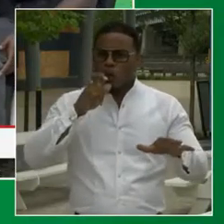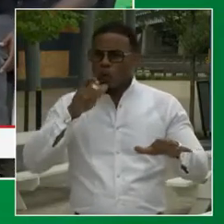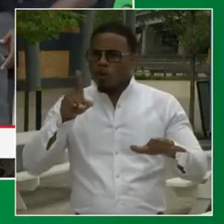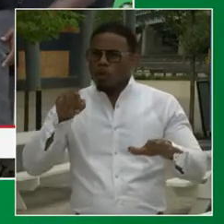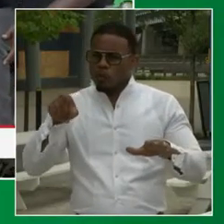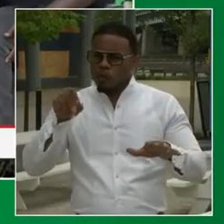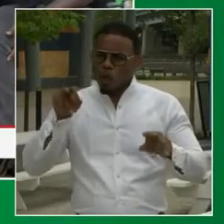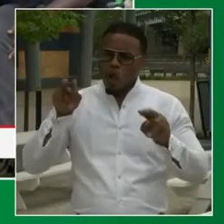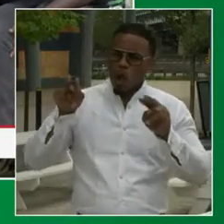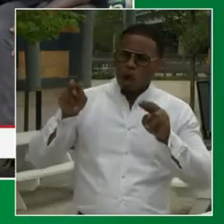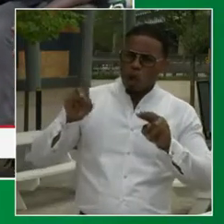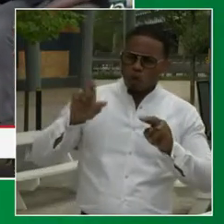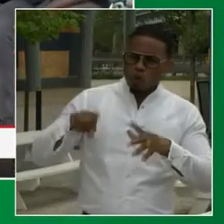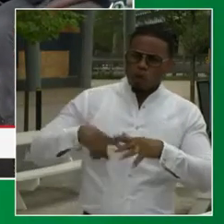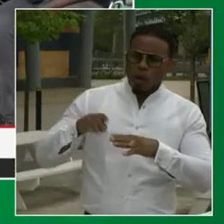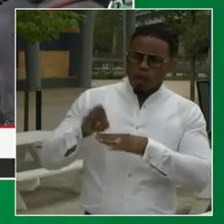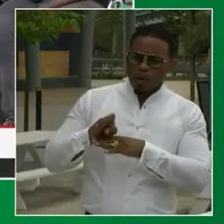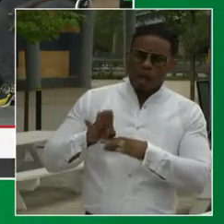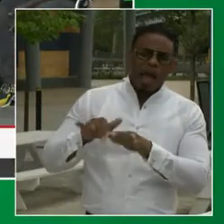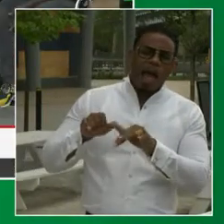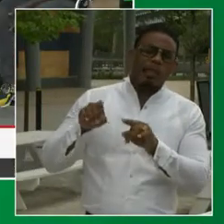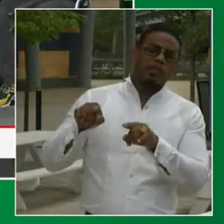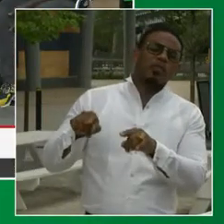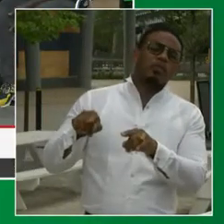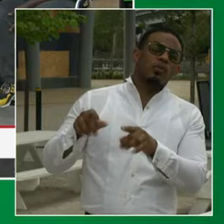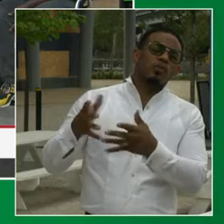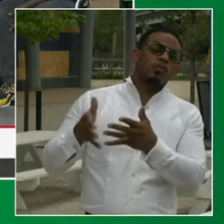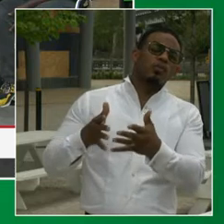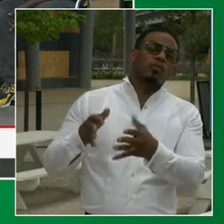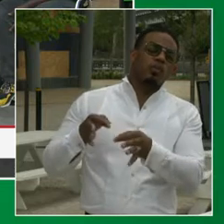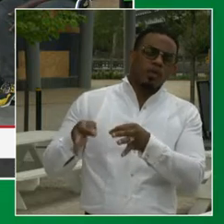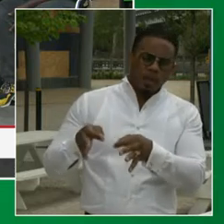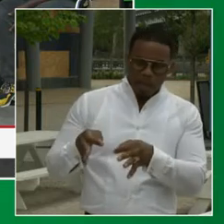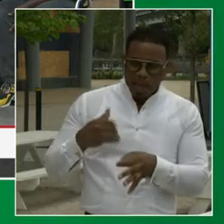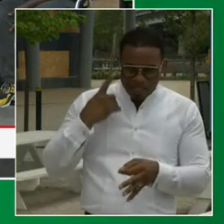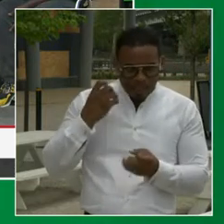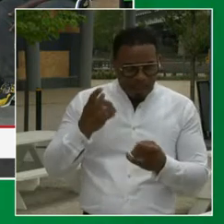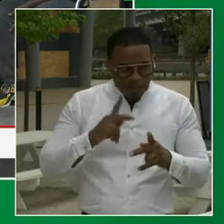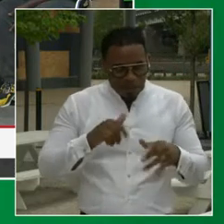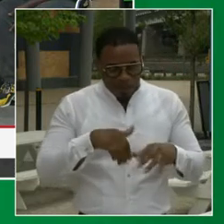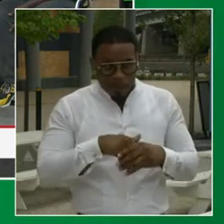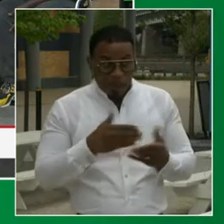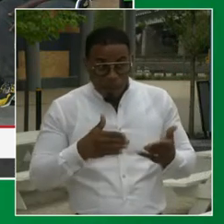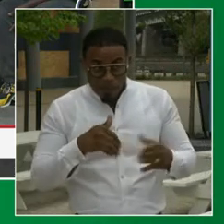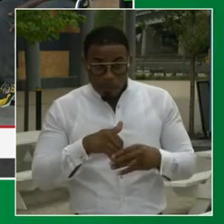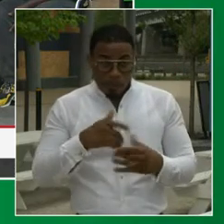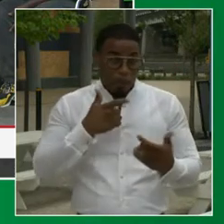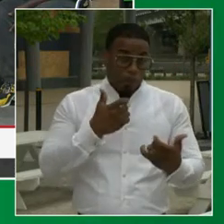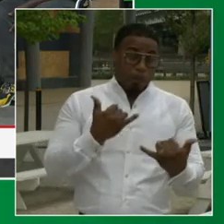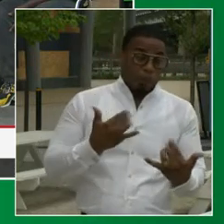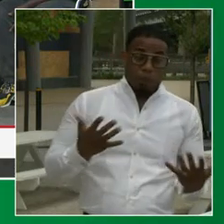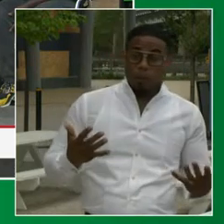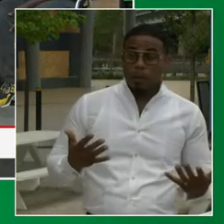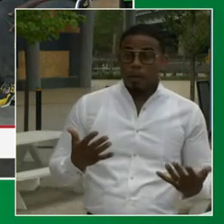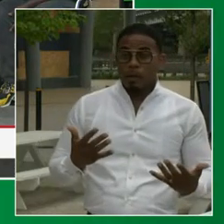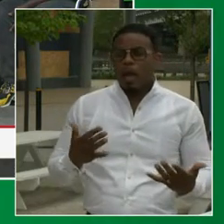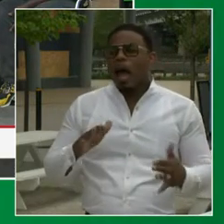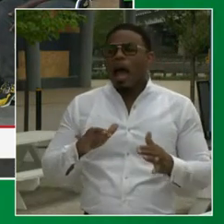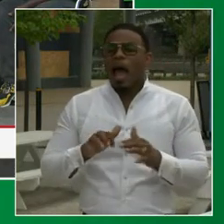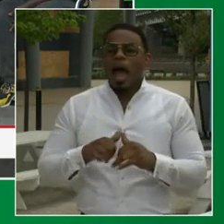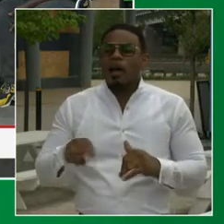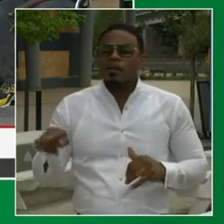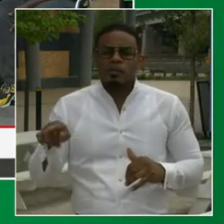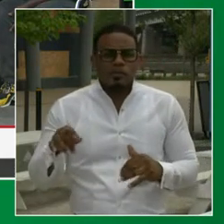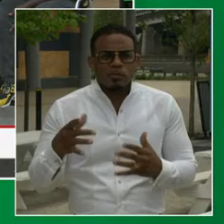did you look to when you were starting your business? How did you kind of navigate it? Because I think for a lot of folks, and maybe even folks watching today, just how do